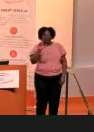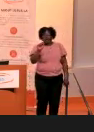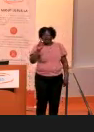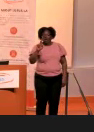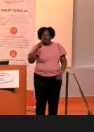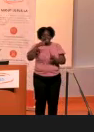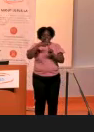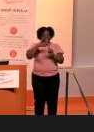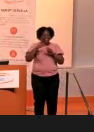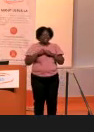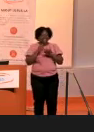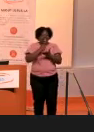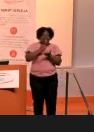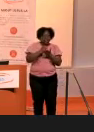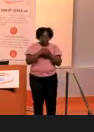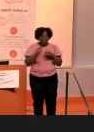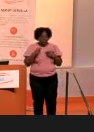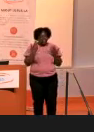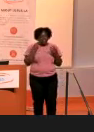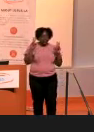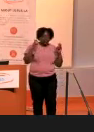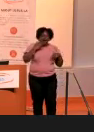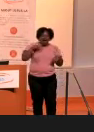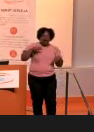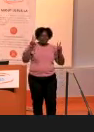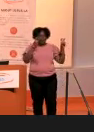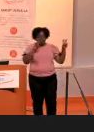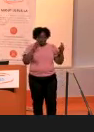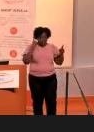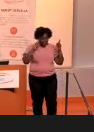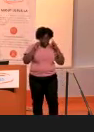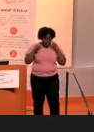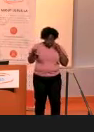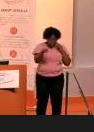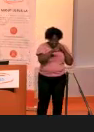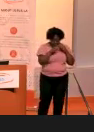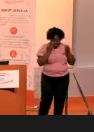which is a really hot topic. I'm sure you all have heard about it.